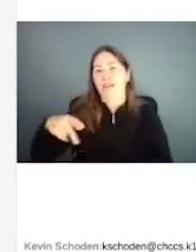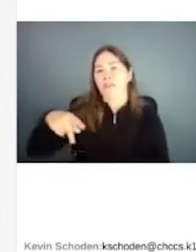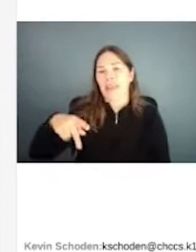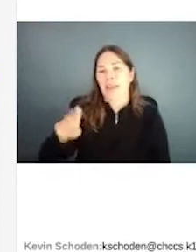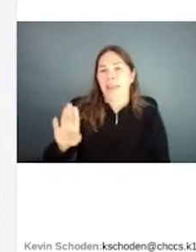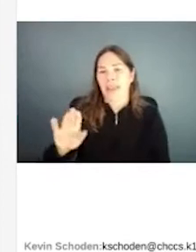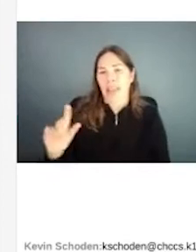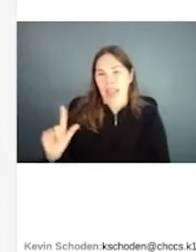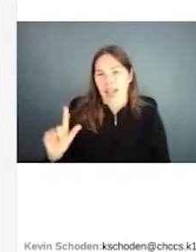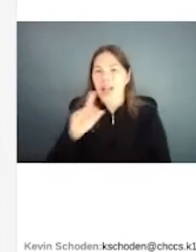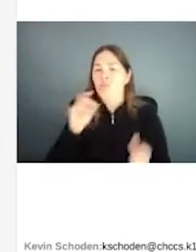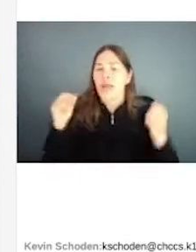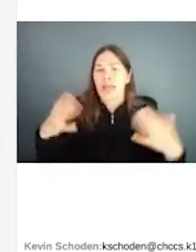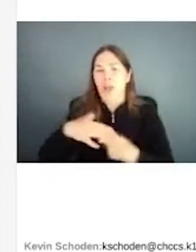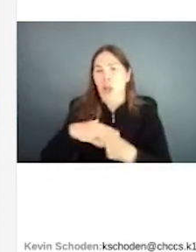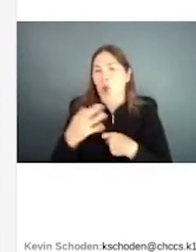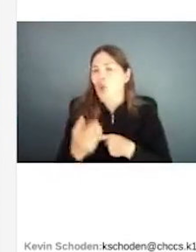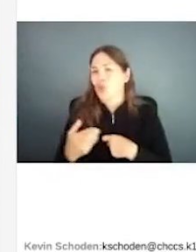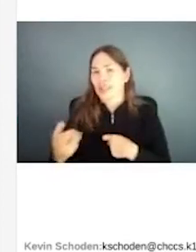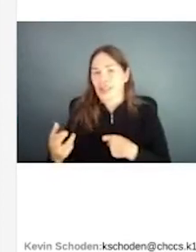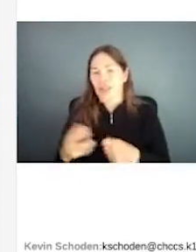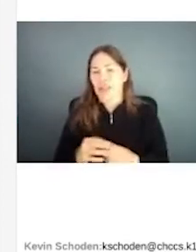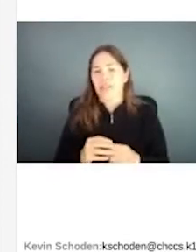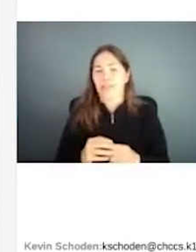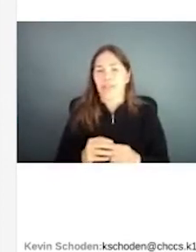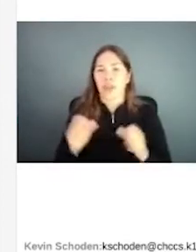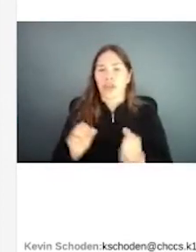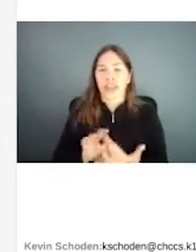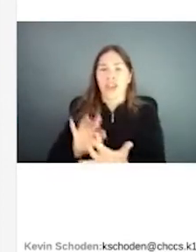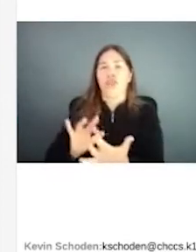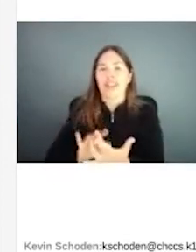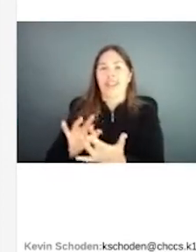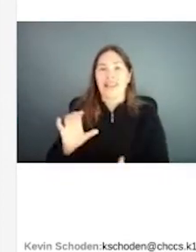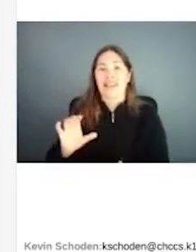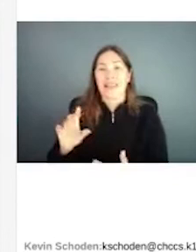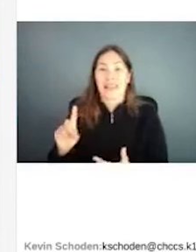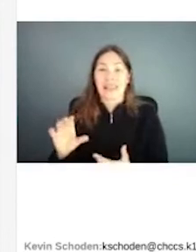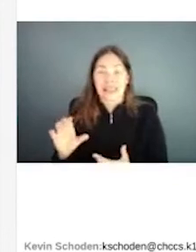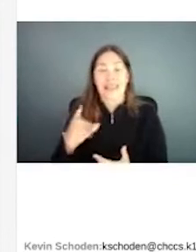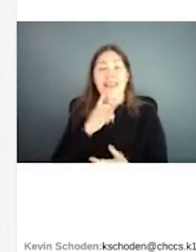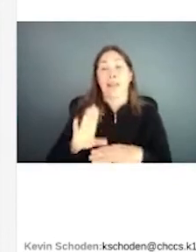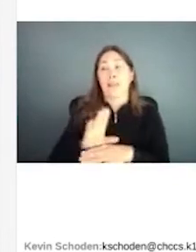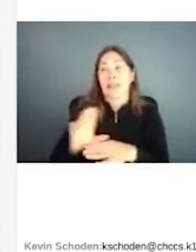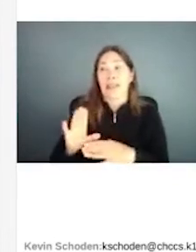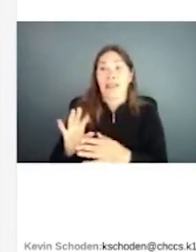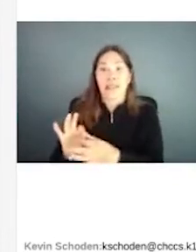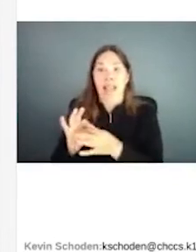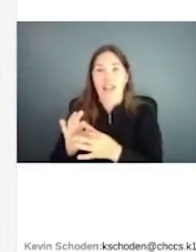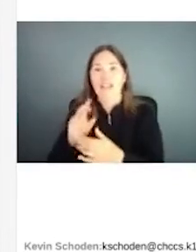we have a lot of local resources, right? So, you know, you can reach out to your CDC, your business alliance, and see if there's someone who